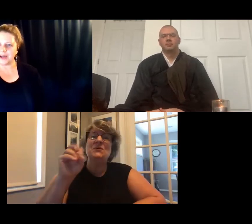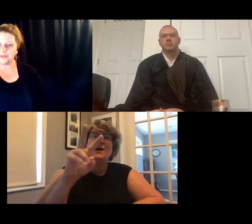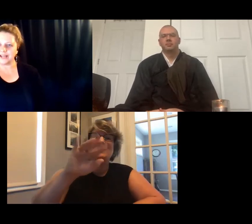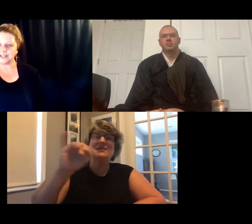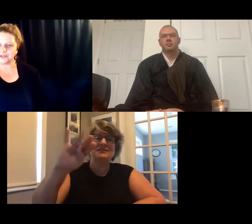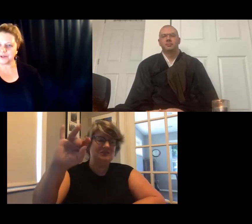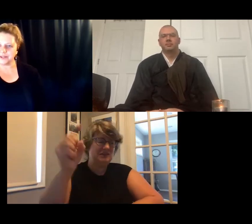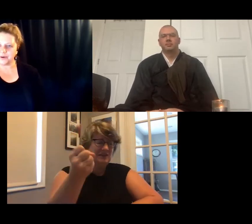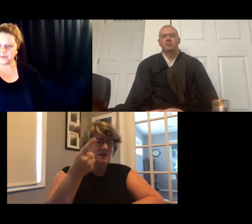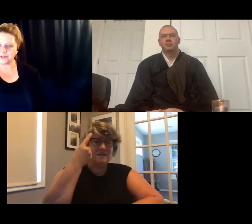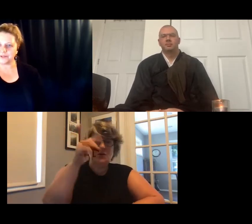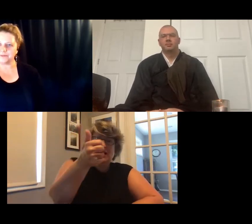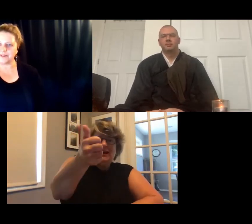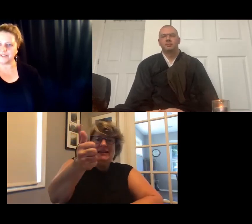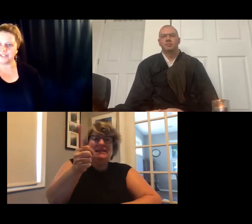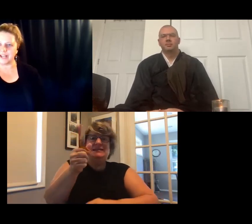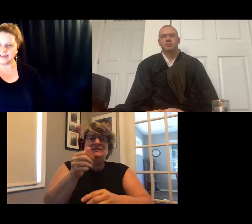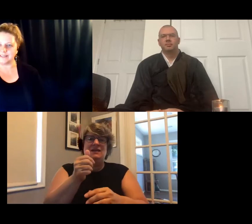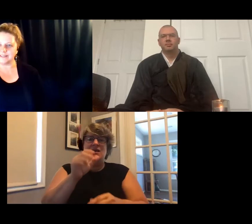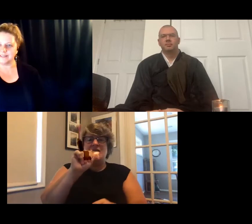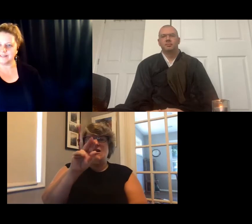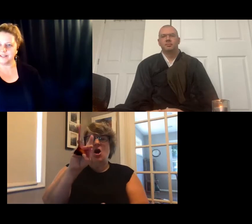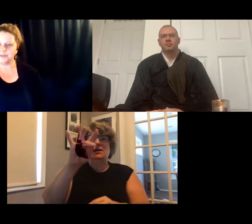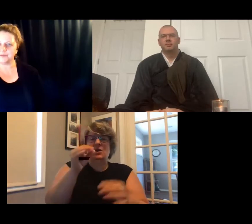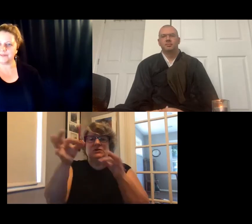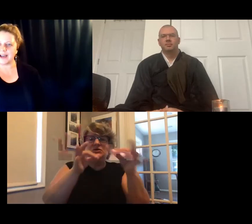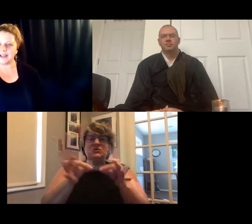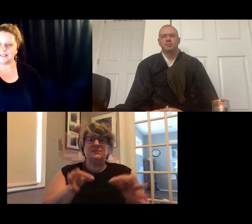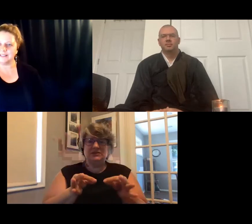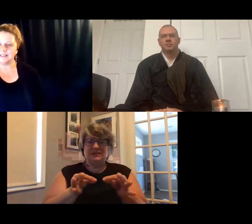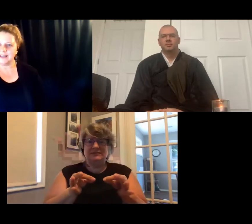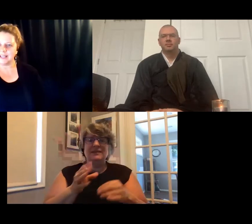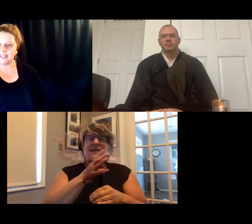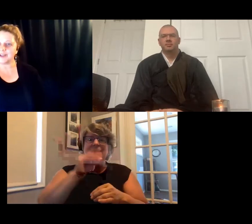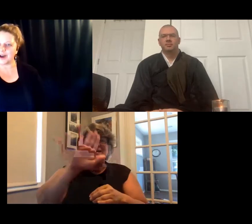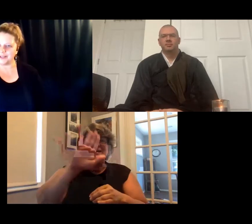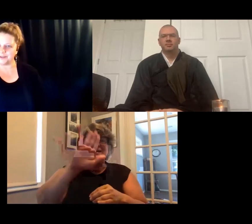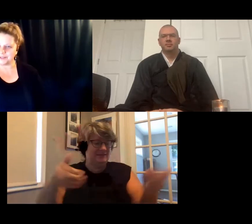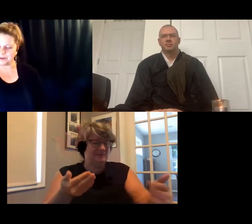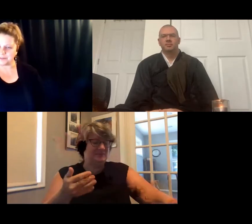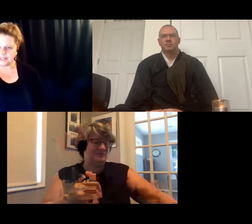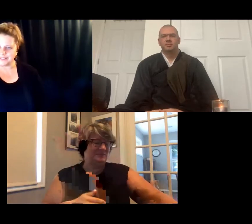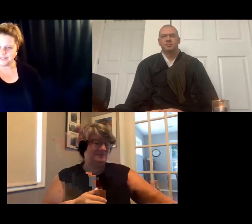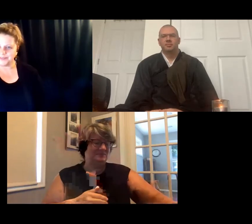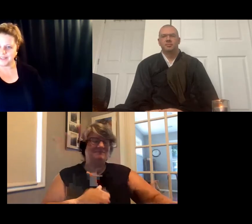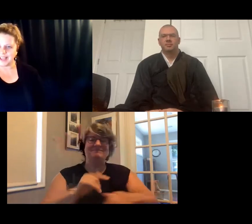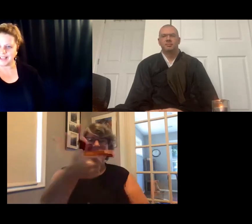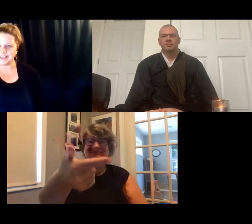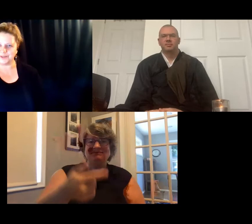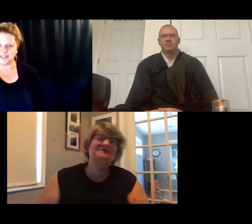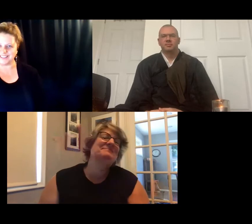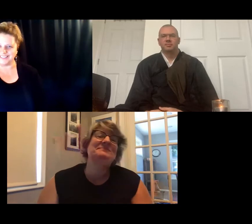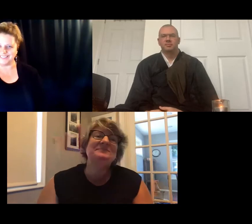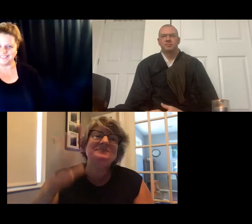Now I would like to turn it over to Reverend Jennings to provide his audio description